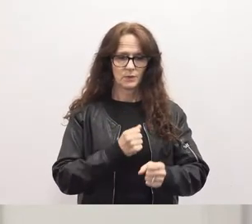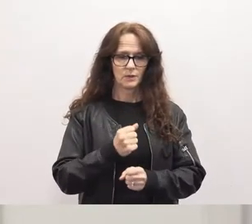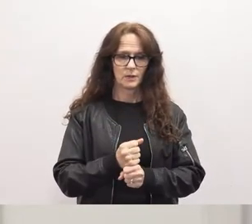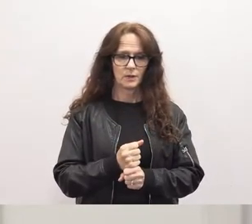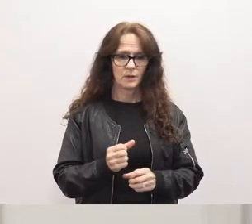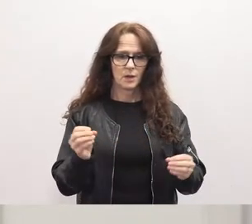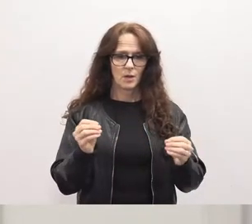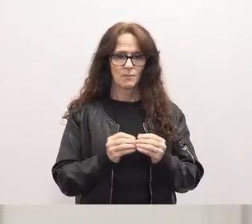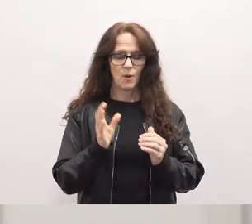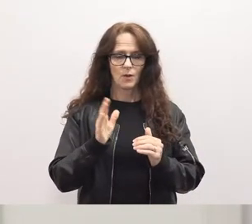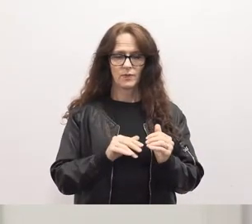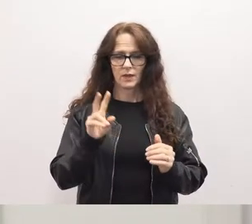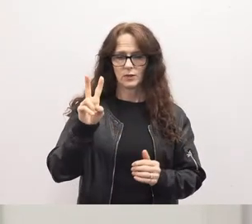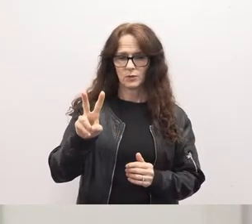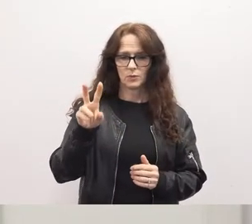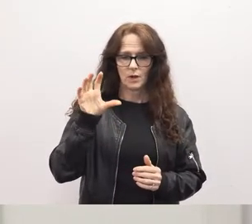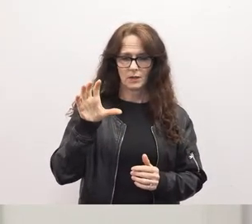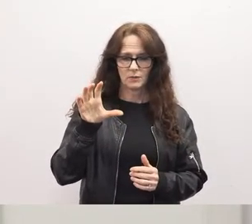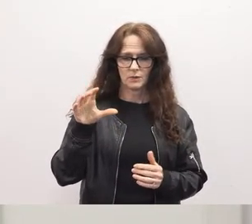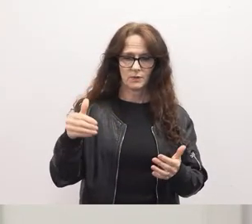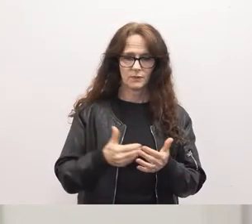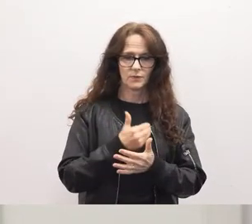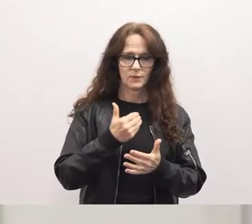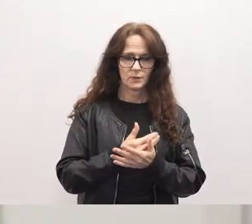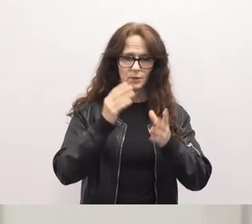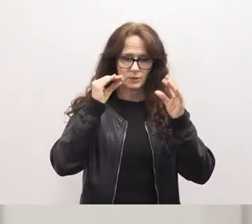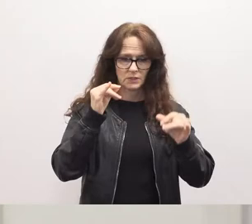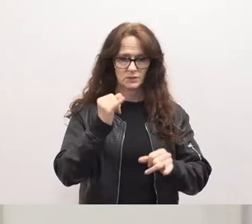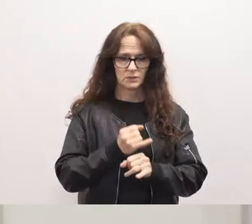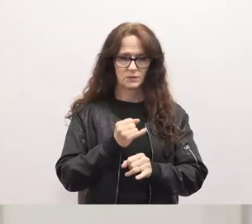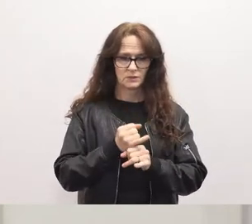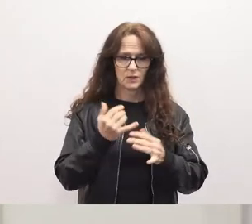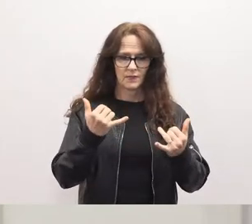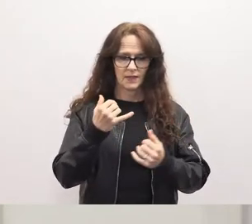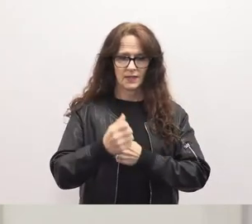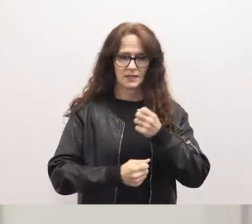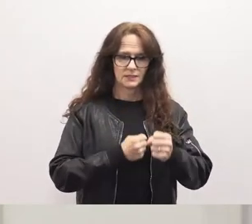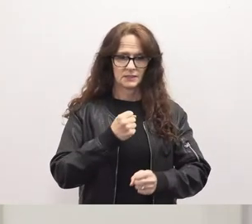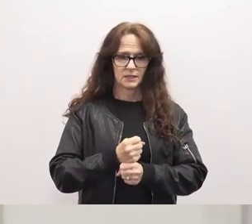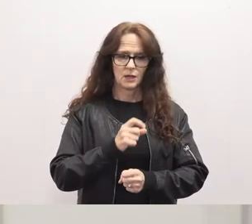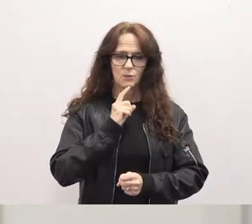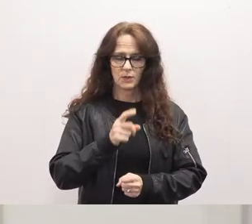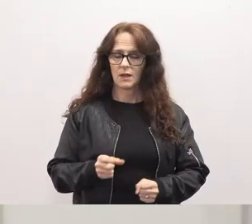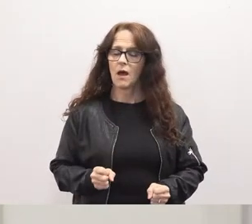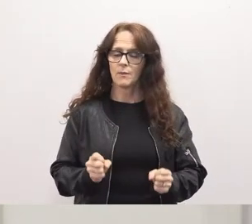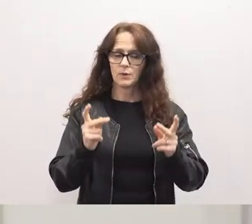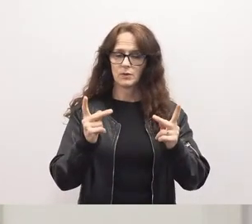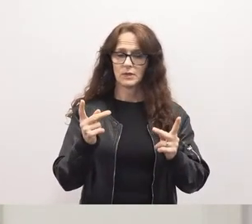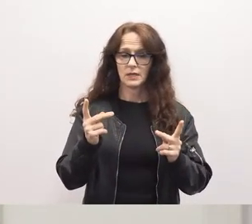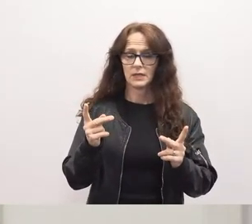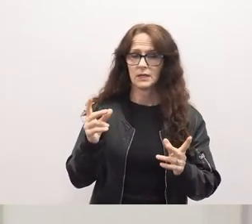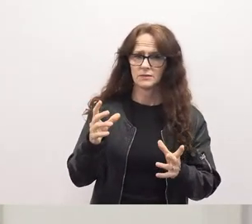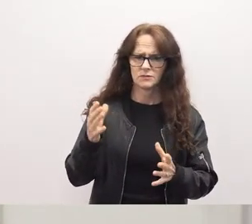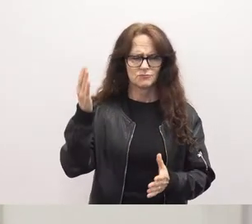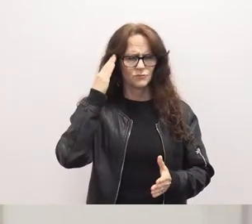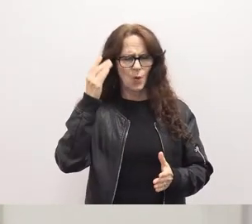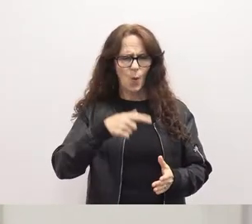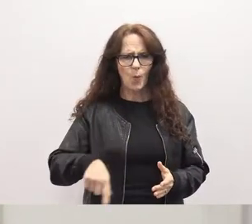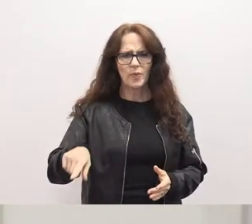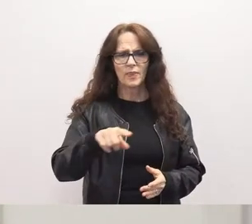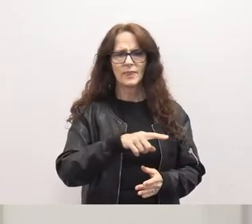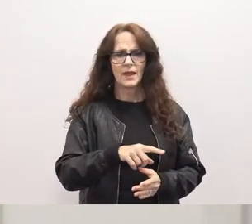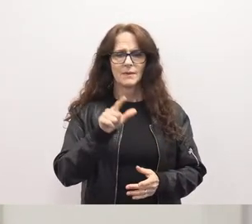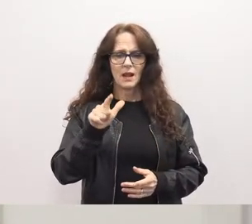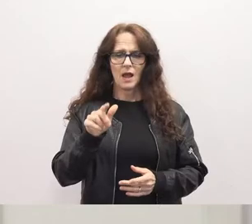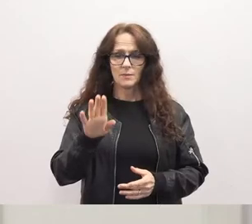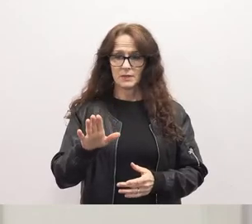than 200 of them attended the New Teacher Institute this year, which is a real opportunity to get to know those in our Long